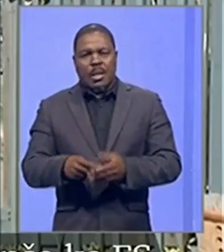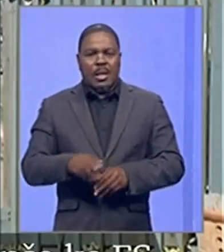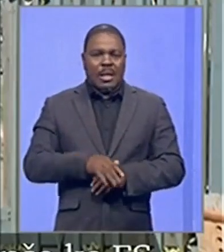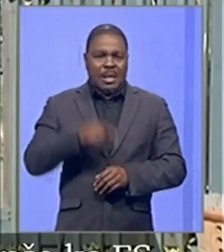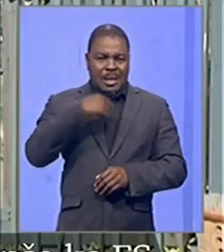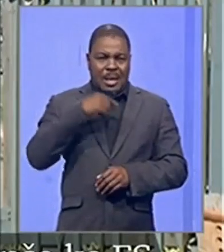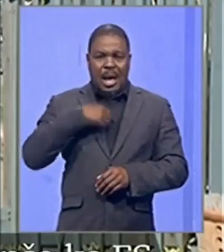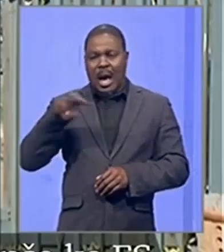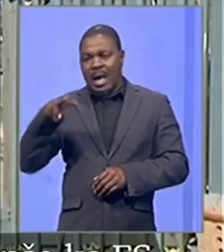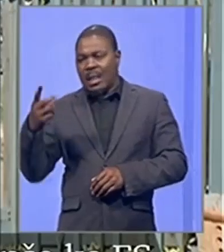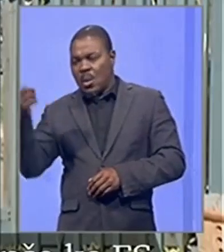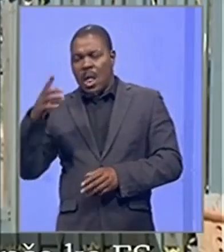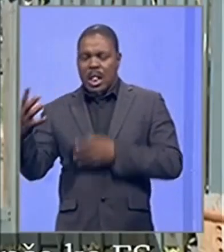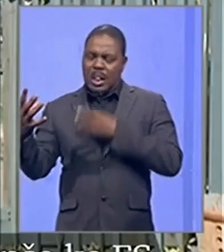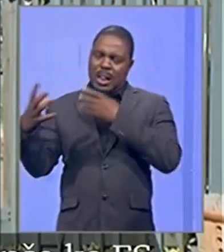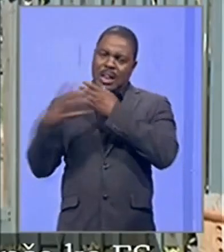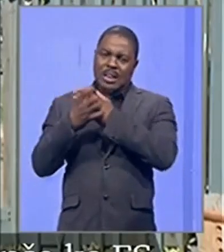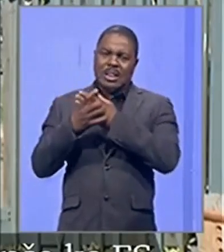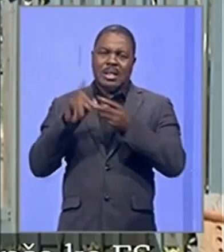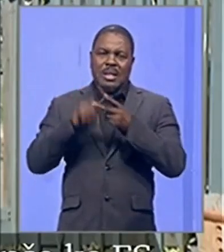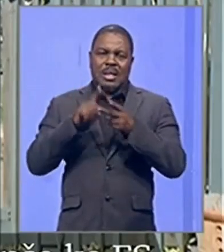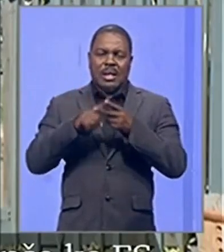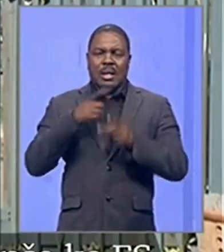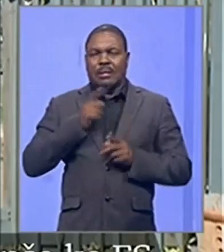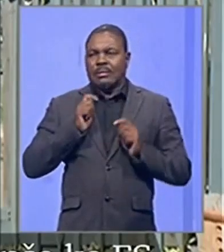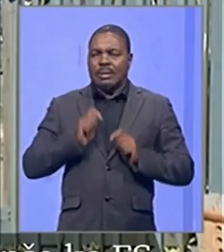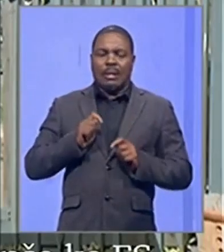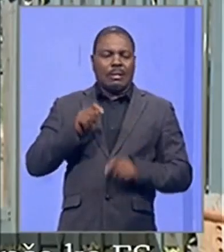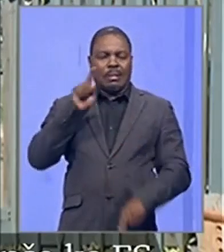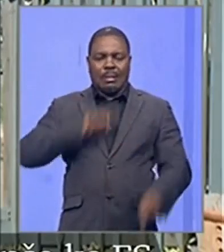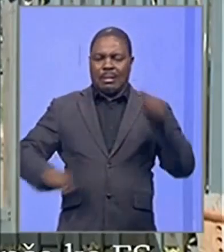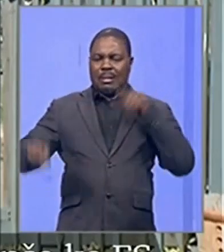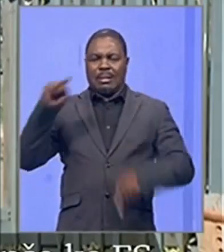lo ngwa ke no tshile nna mo le jo go mbe ke elwa ke matla ke khutlela ka